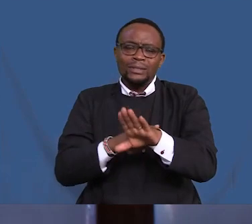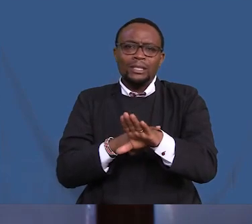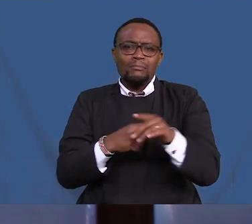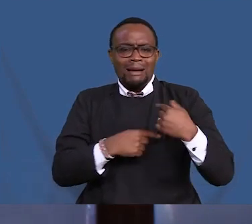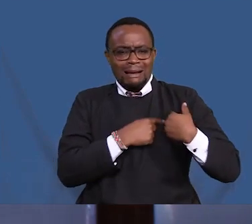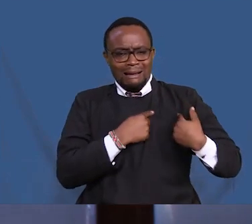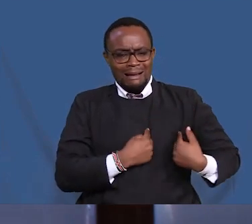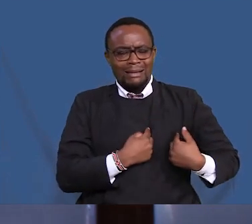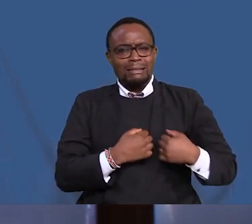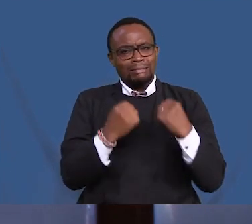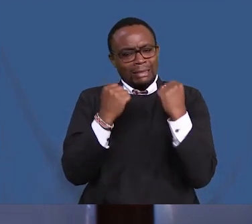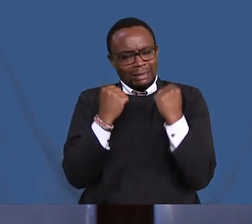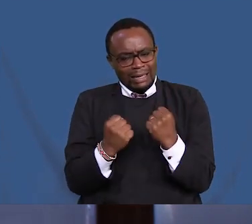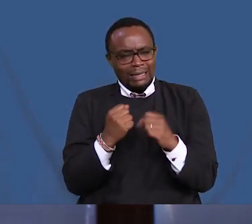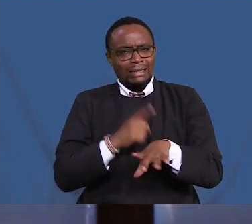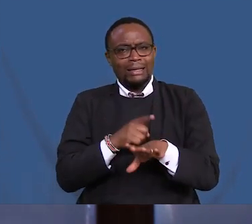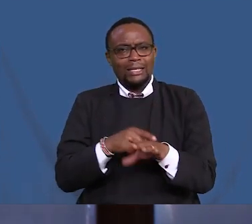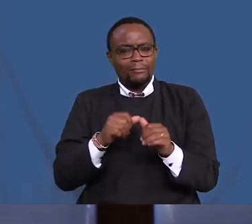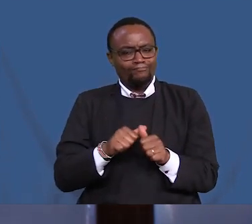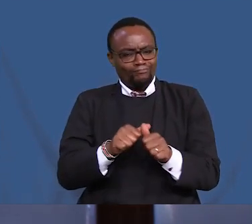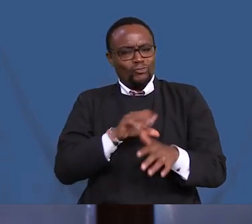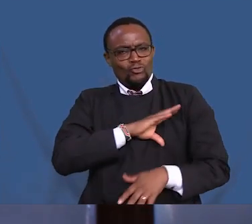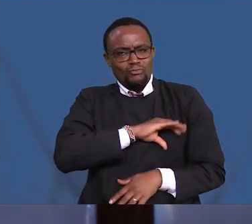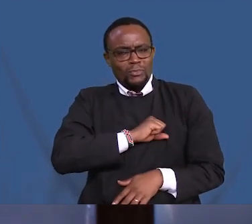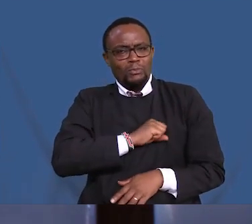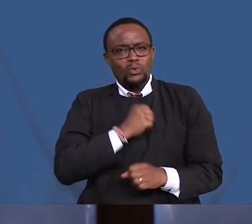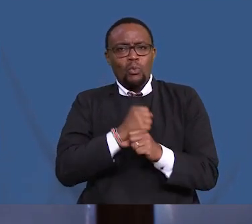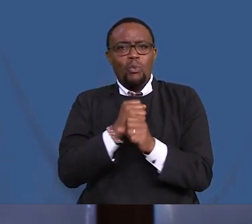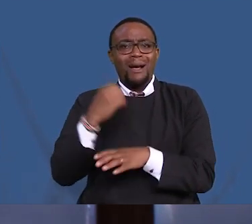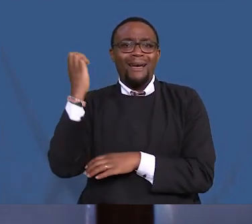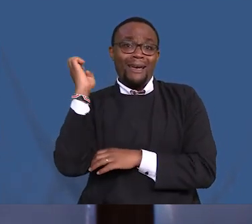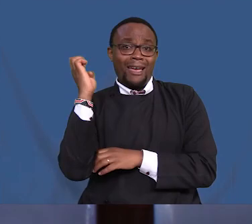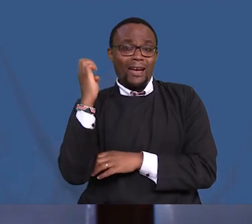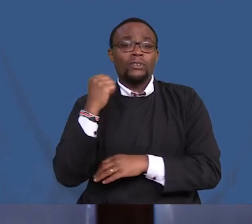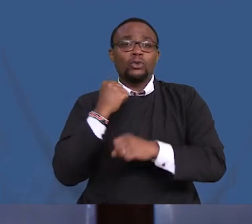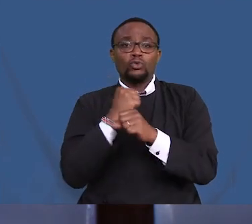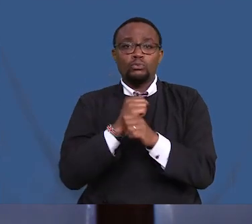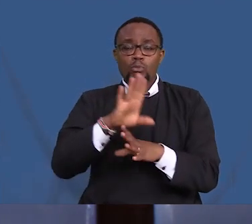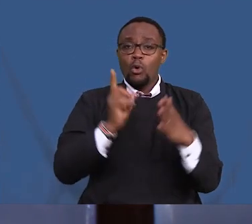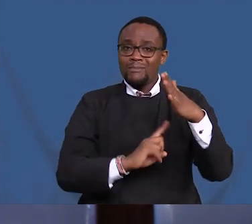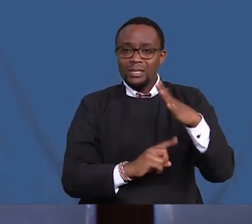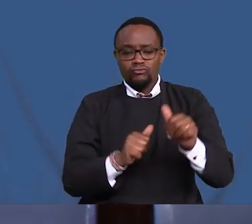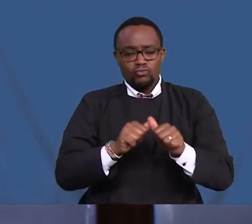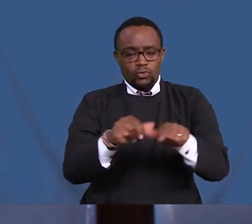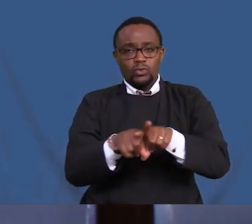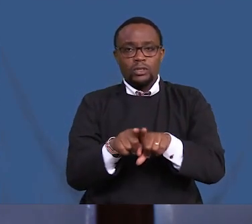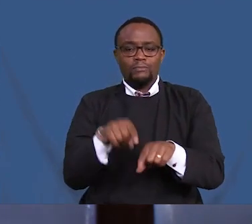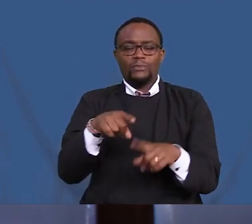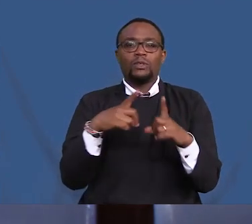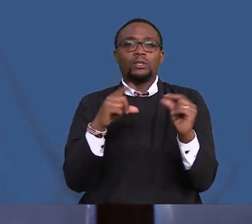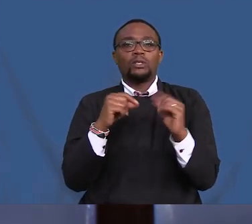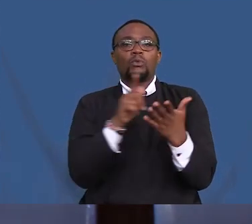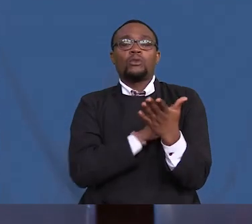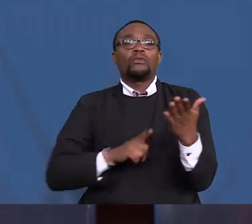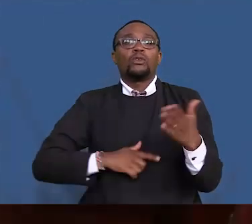endure hardship, do work for an evangelist, discharge all the duties of your ministry. This is the